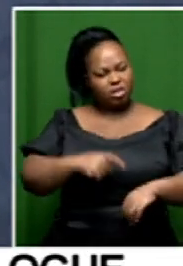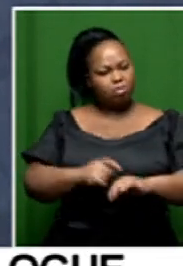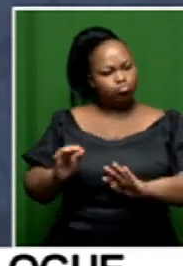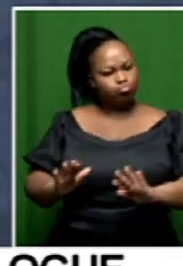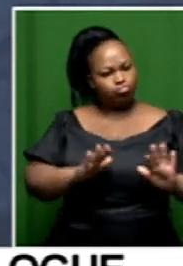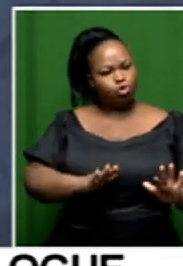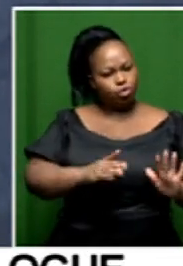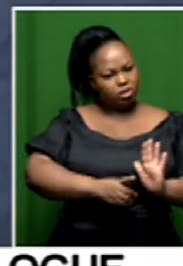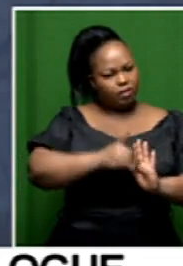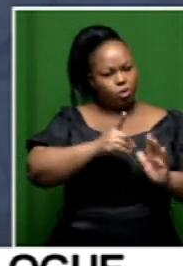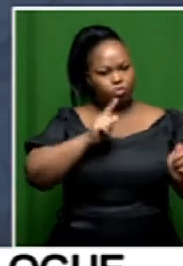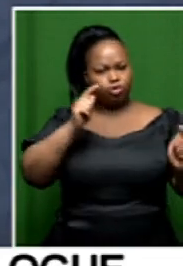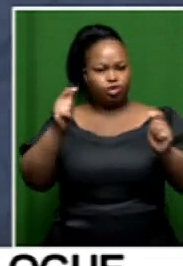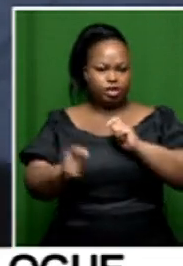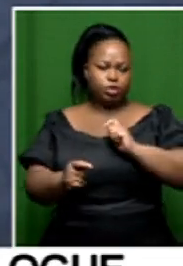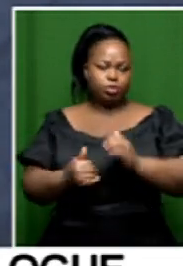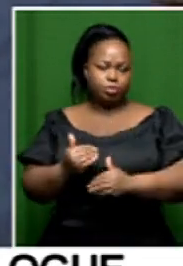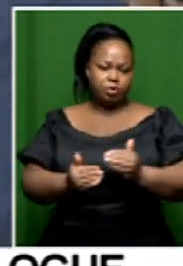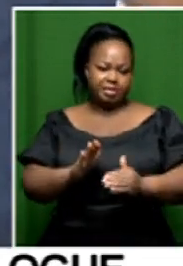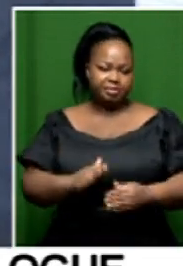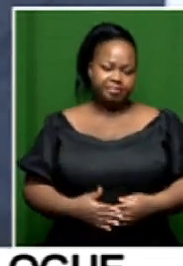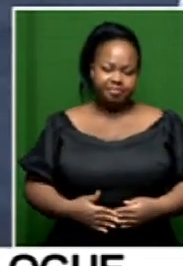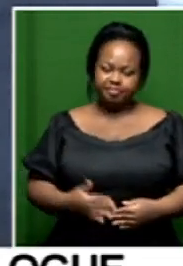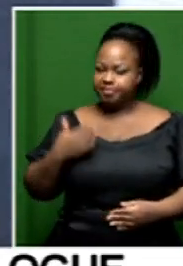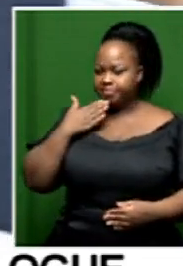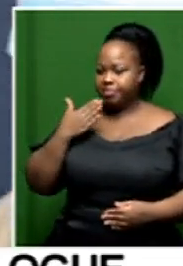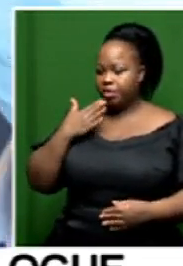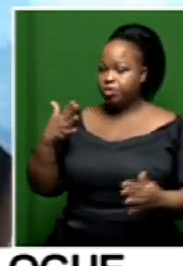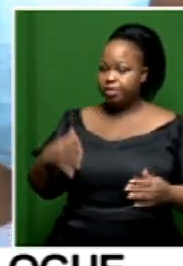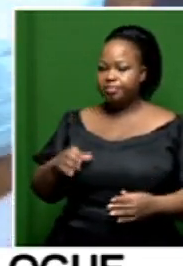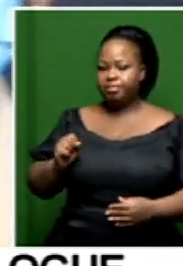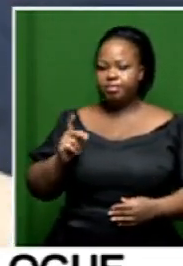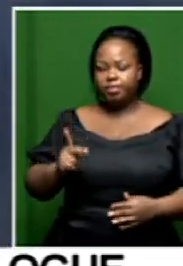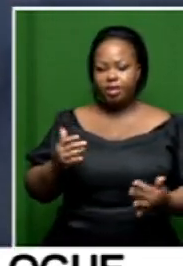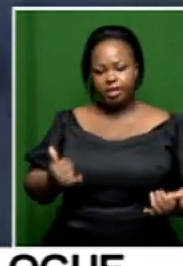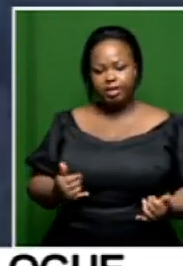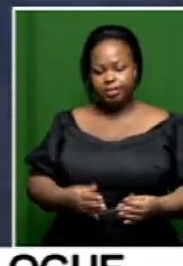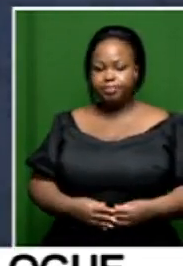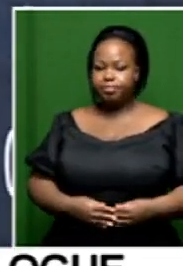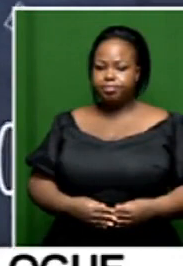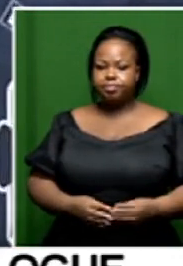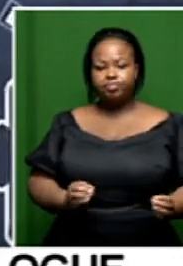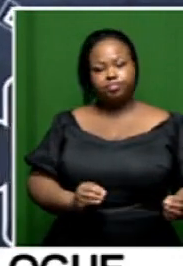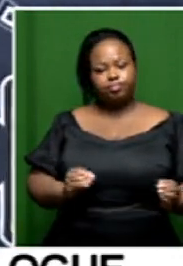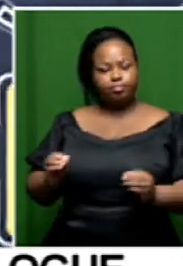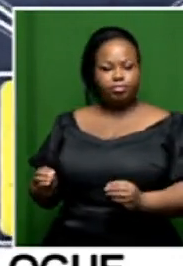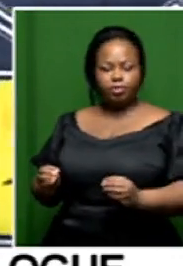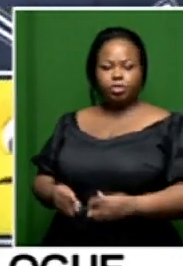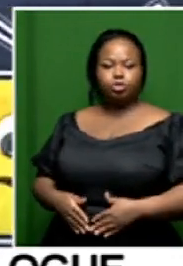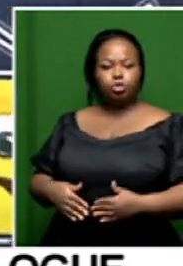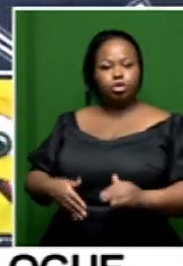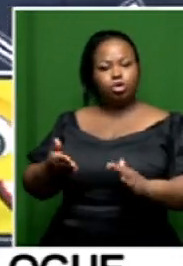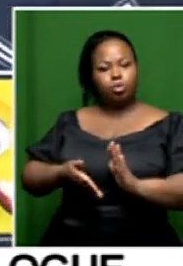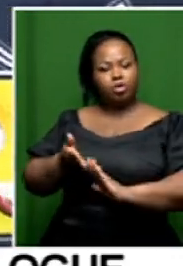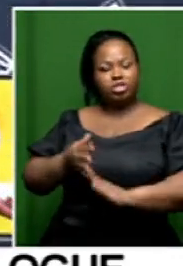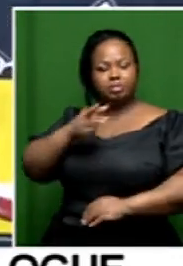and migrate in this process. Thank you so much. Sakina, I'm just going to move quickly to the operations